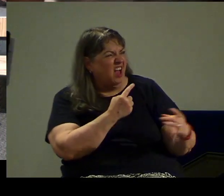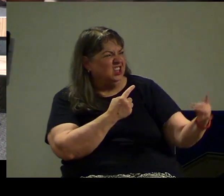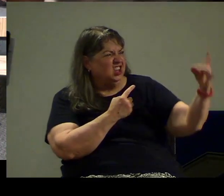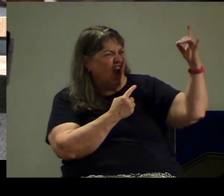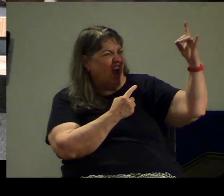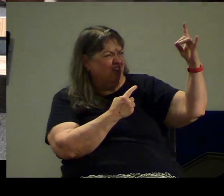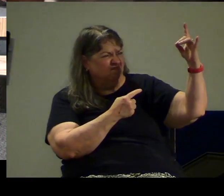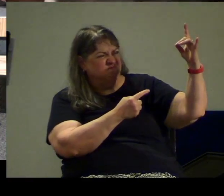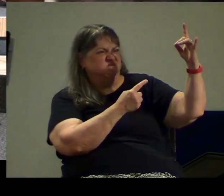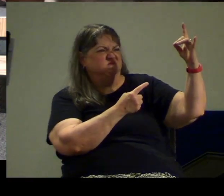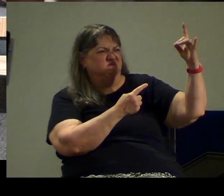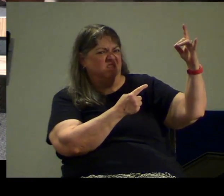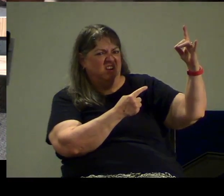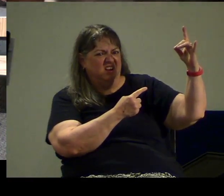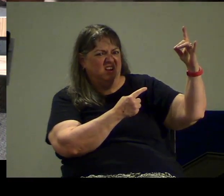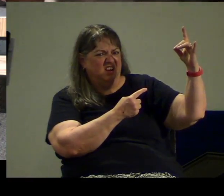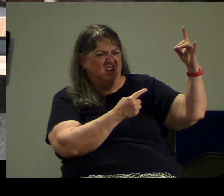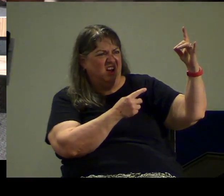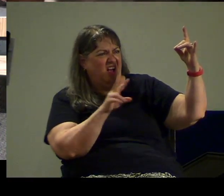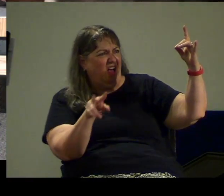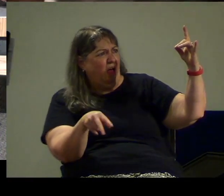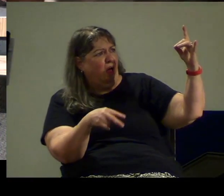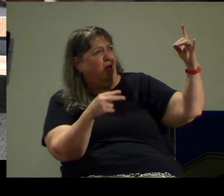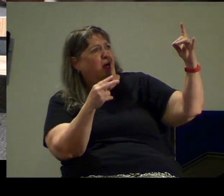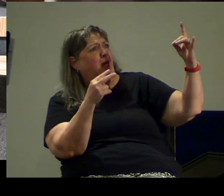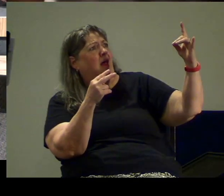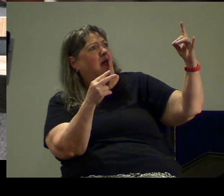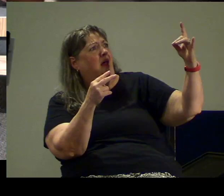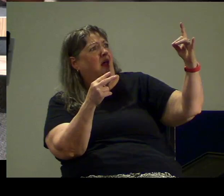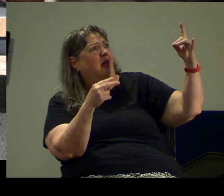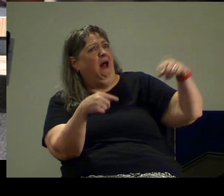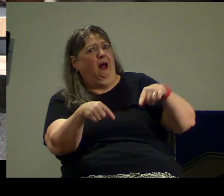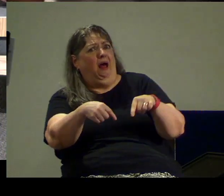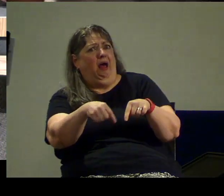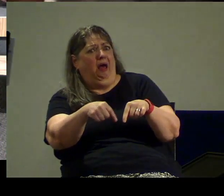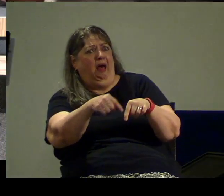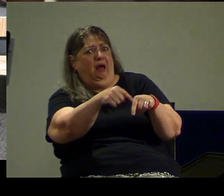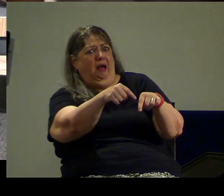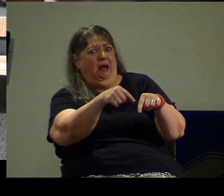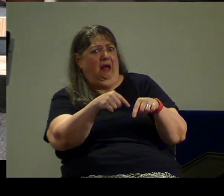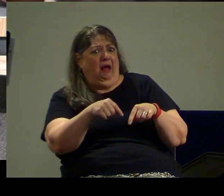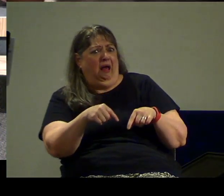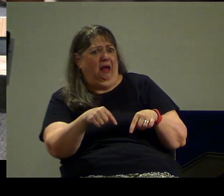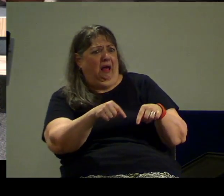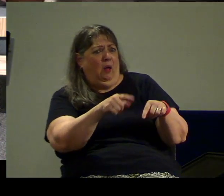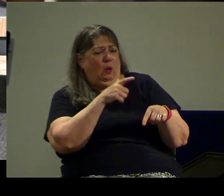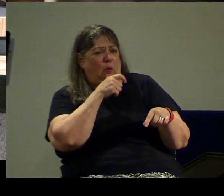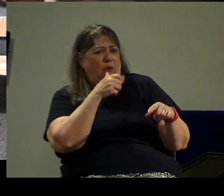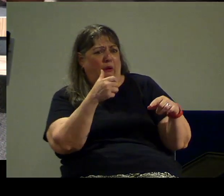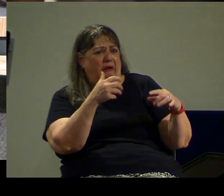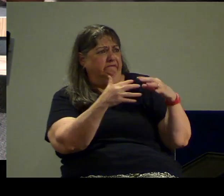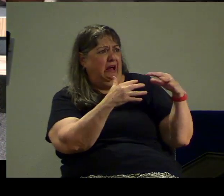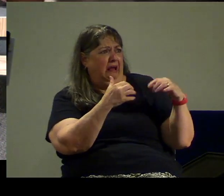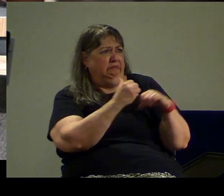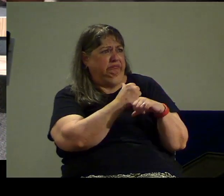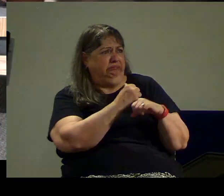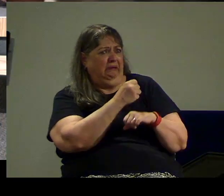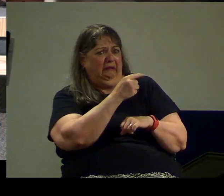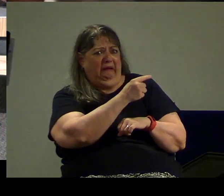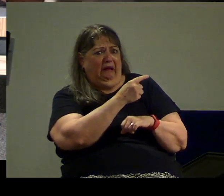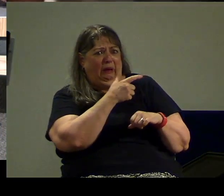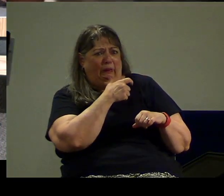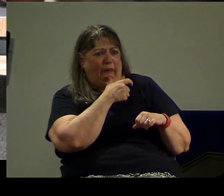who's going to come out and challenge me? And they were all, the Bible says, they were all shivering, they're shaking in their trenches. They